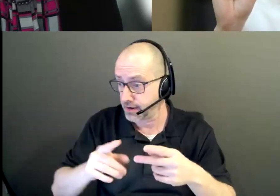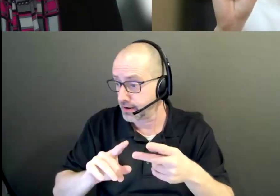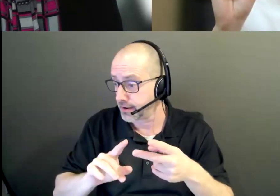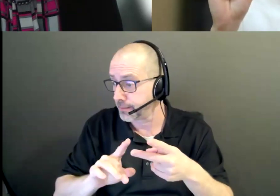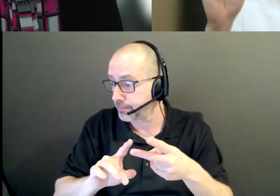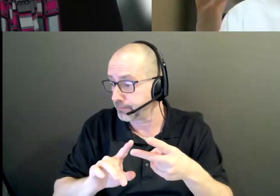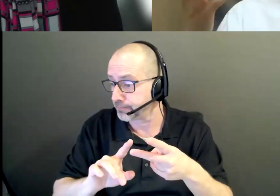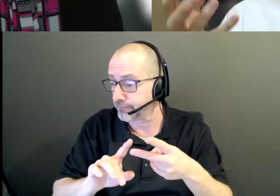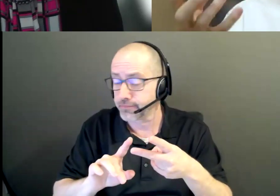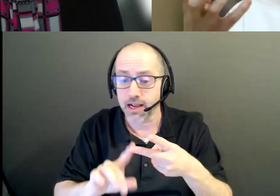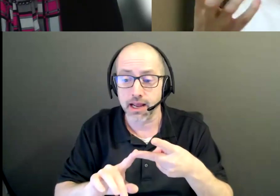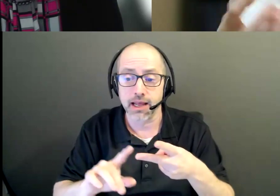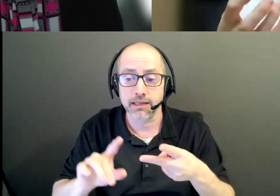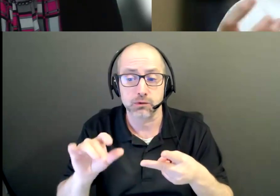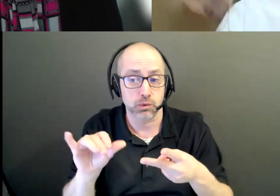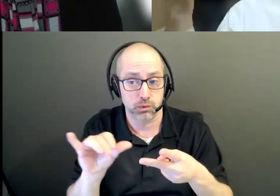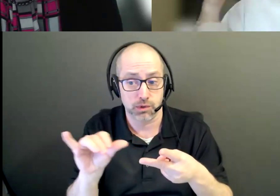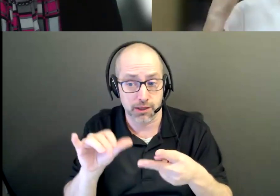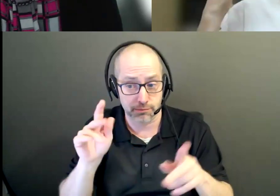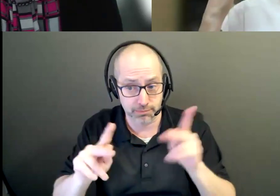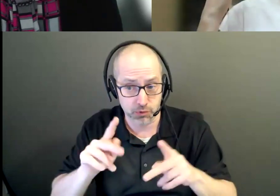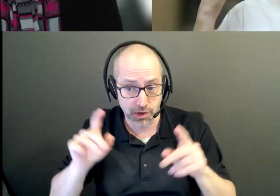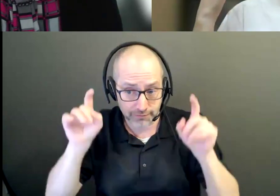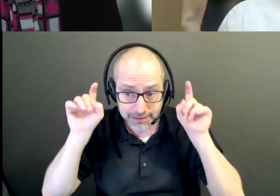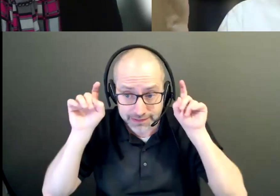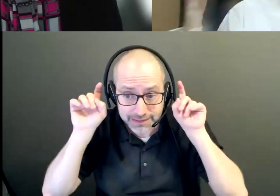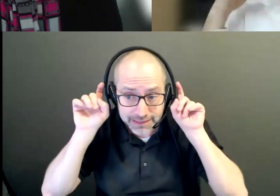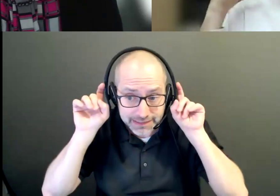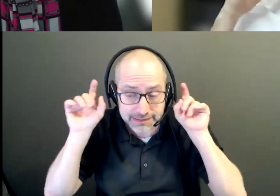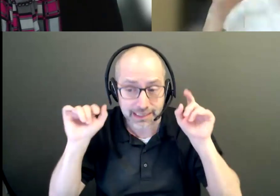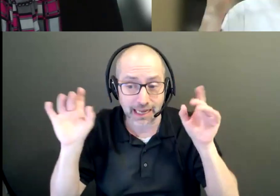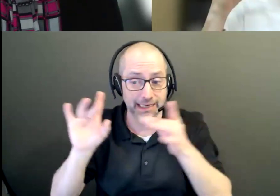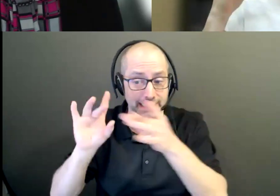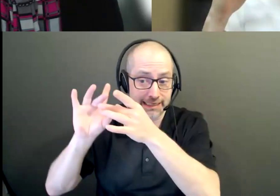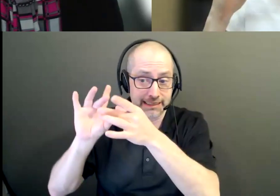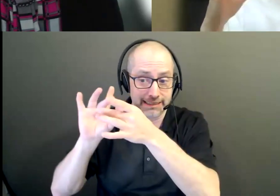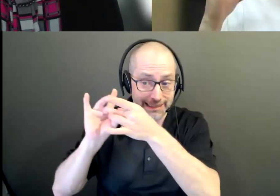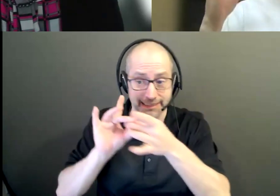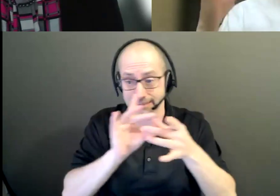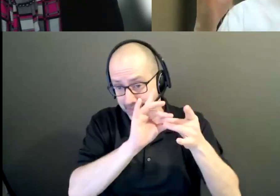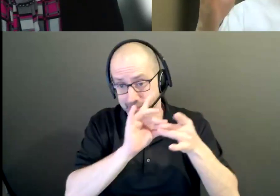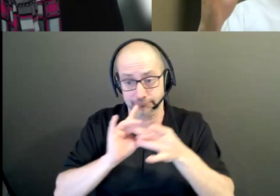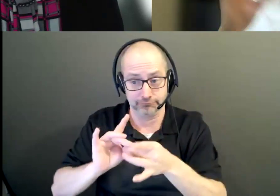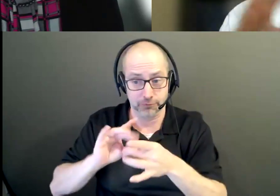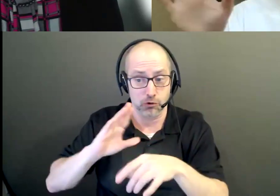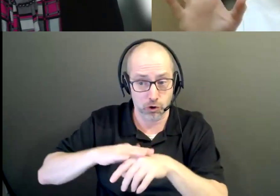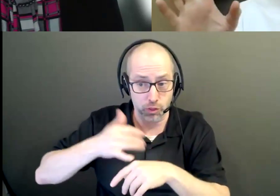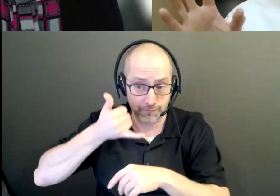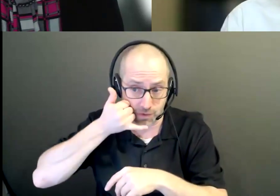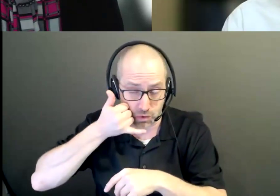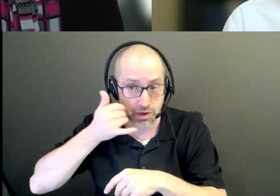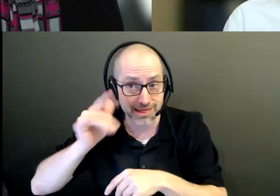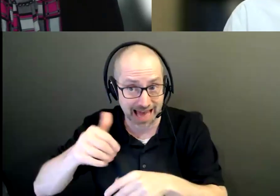them together and actually hear on the phone at the same time with both hearing aids. So that new technology is